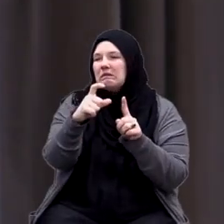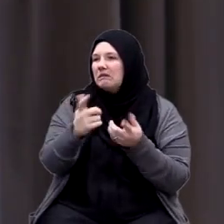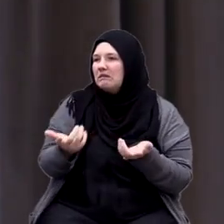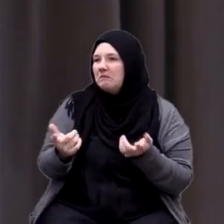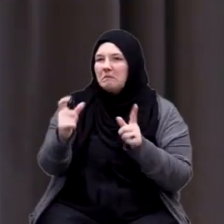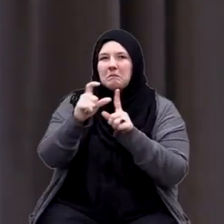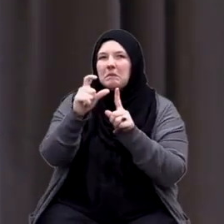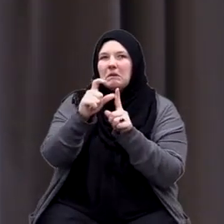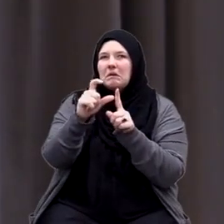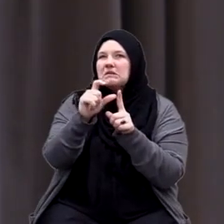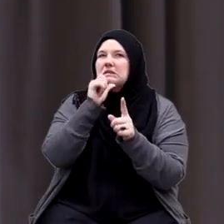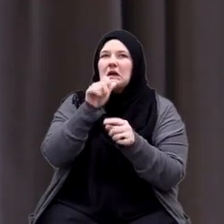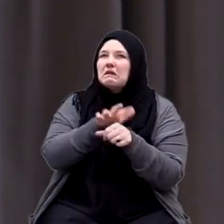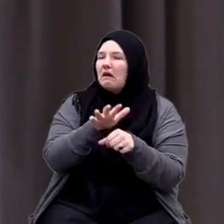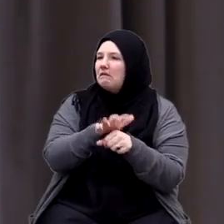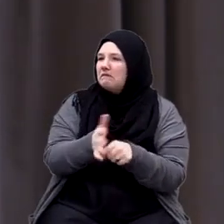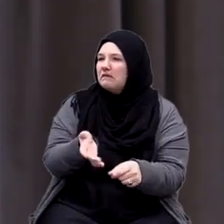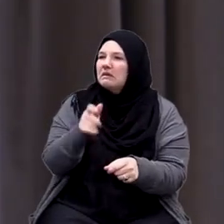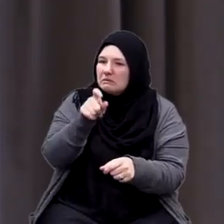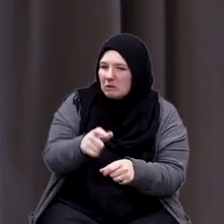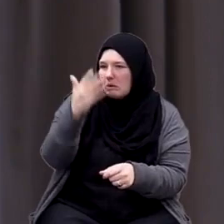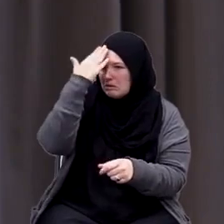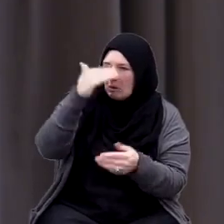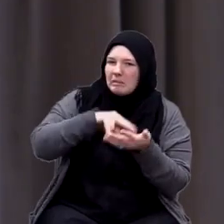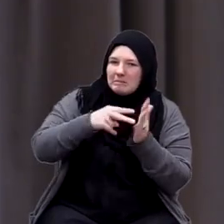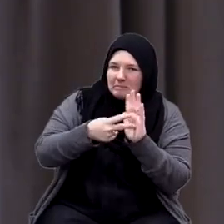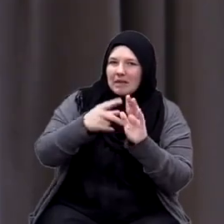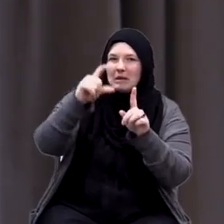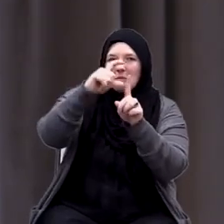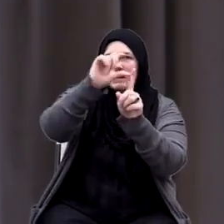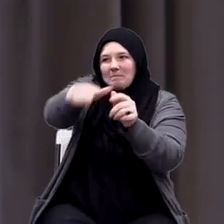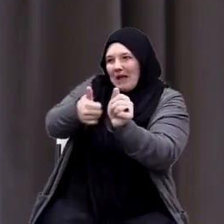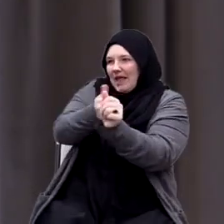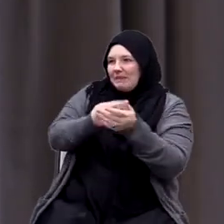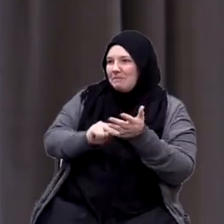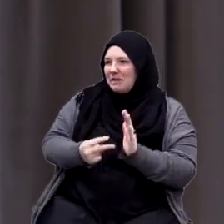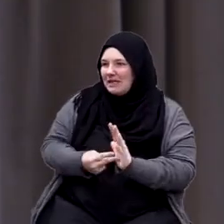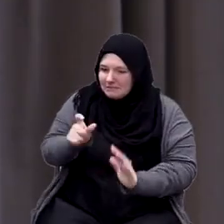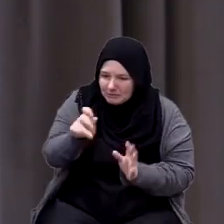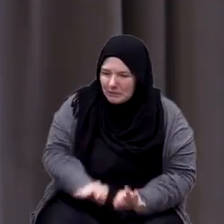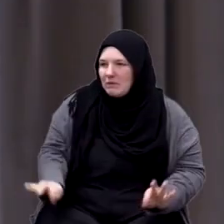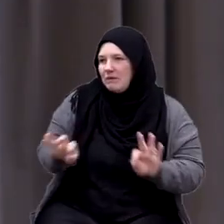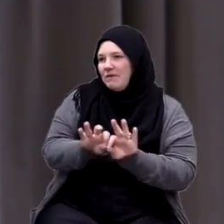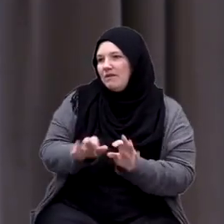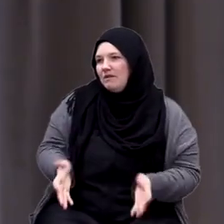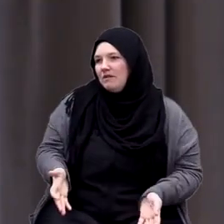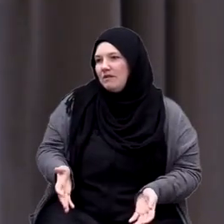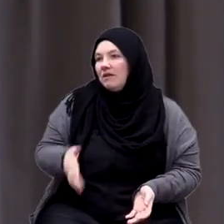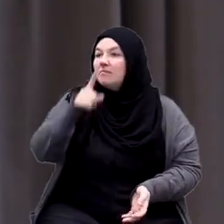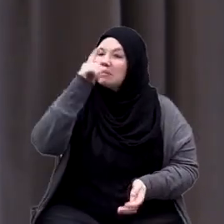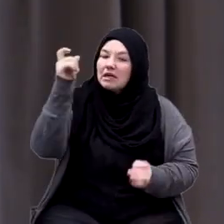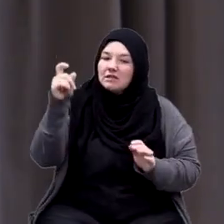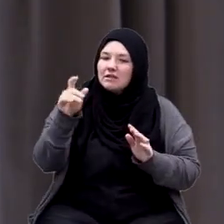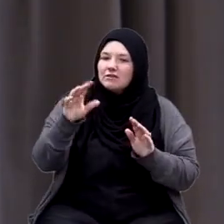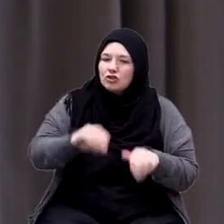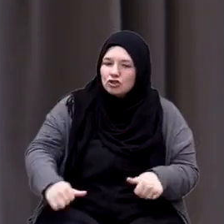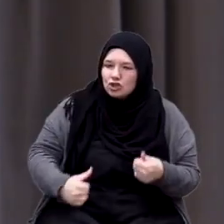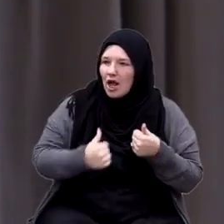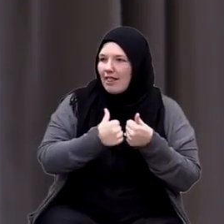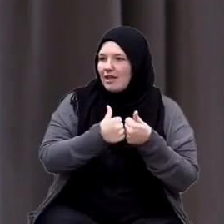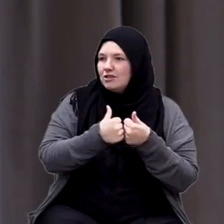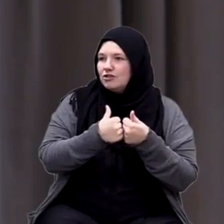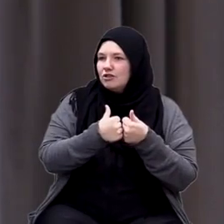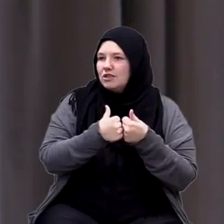Even memorizing the Quran is not going to be enough, because the challenges and